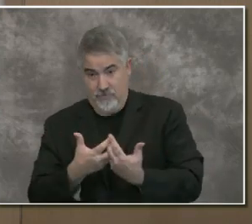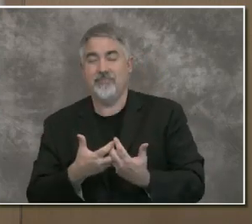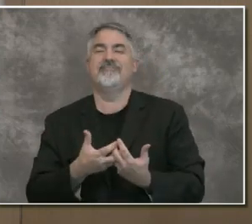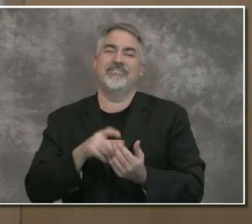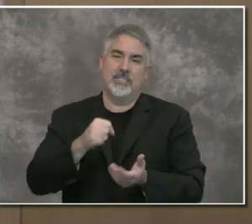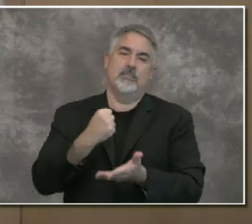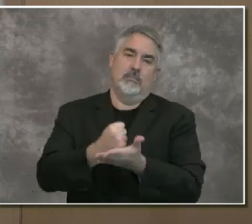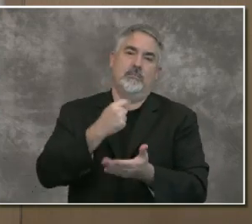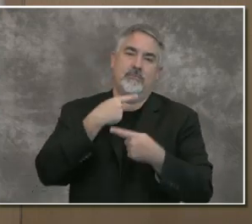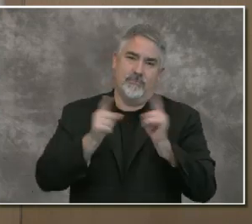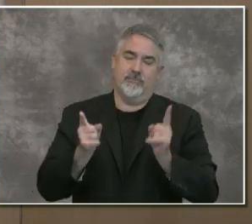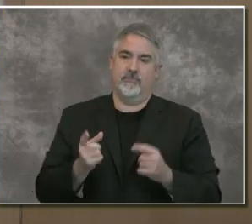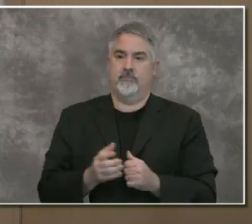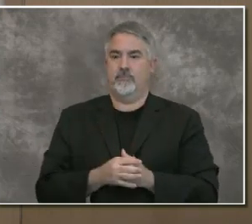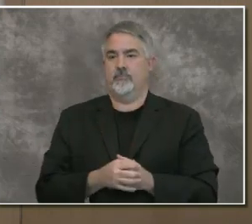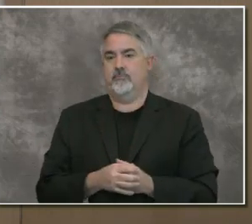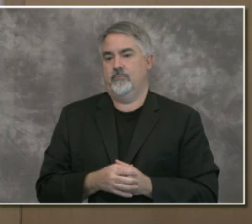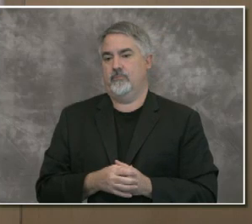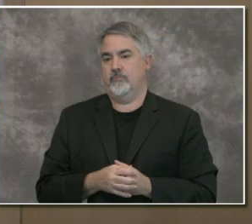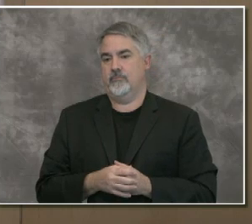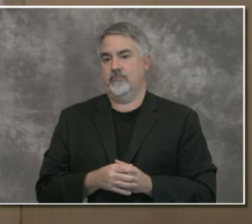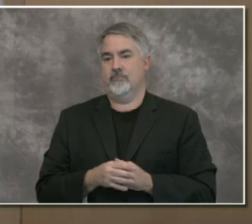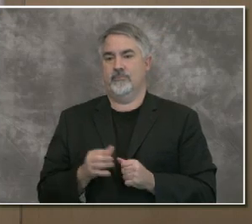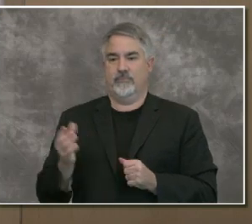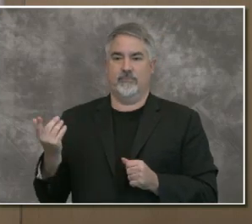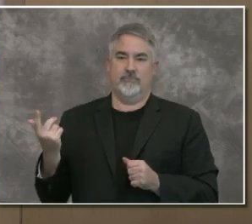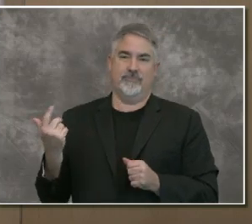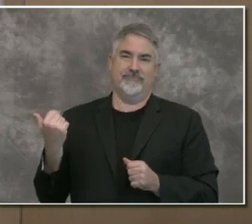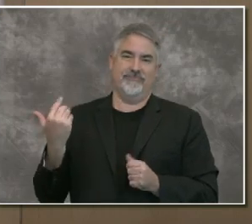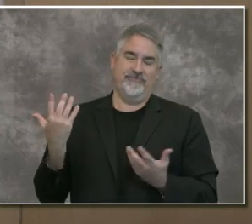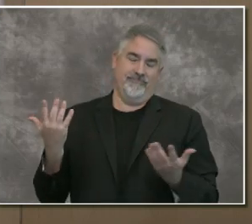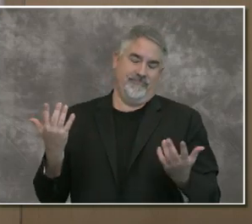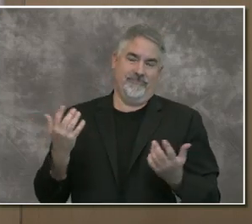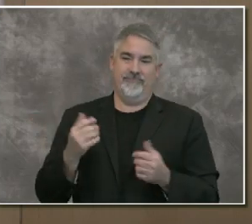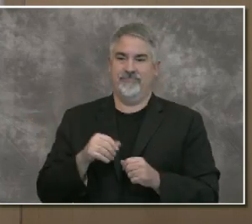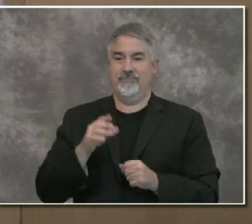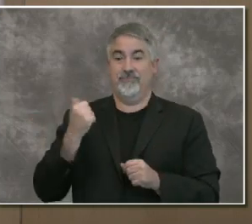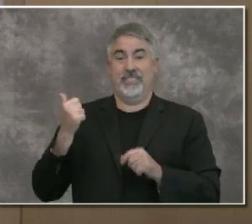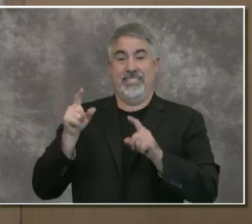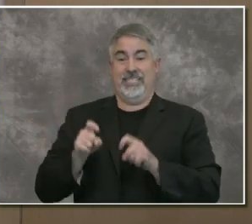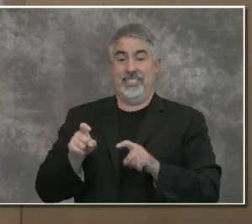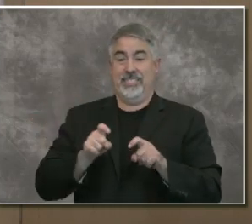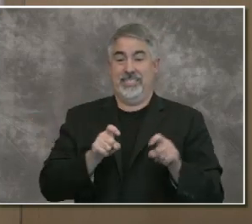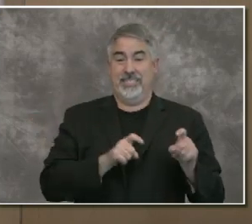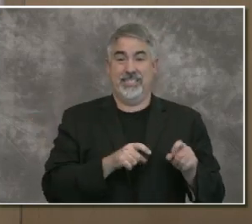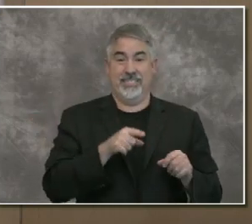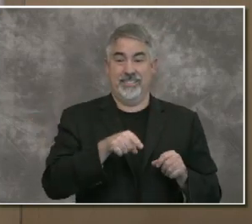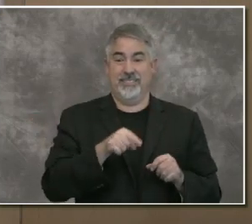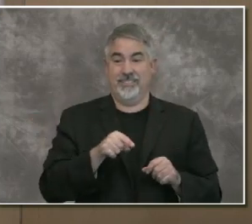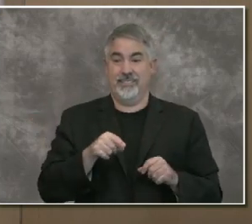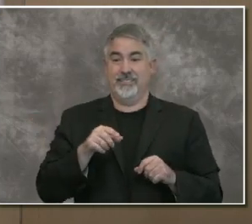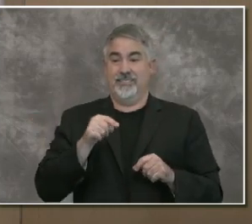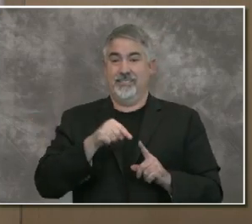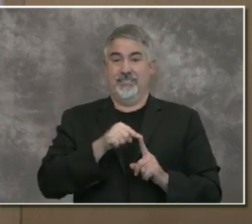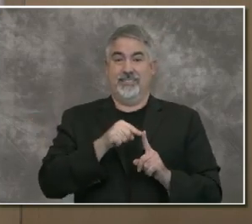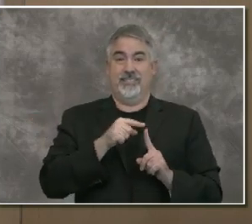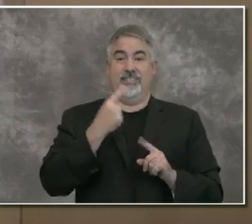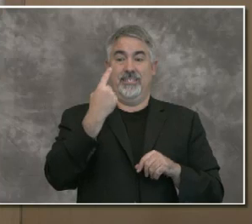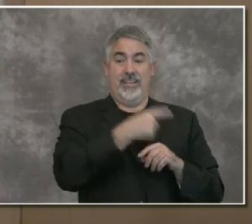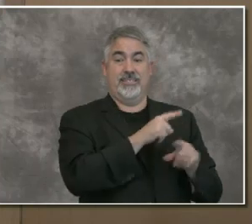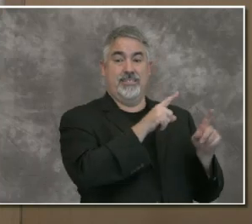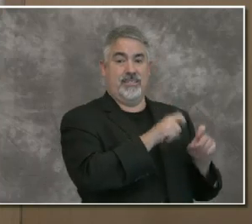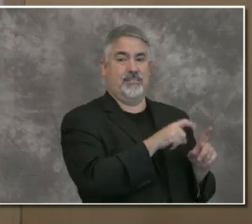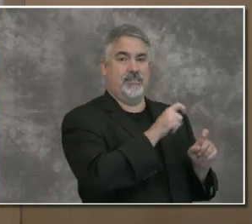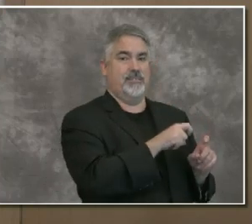of symptoms, then they are seen and tested. The test date is what we use to report kind of a daily